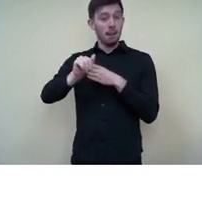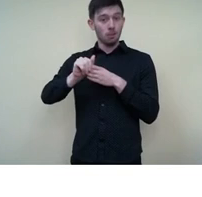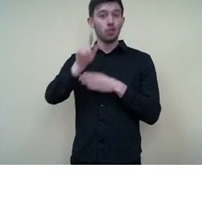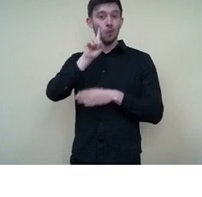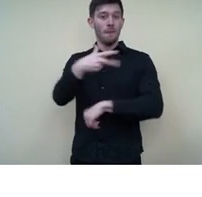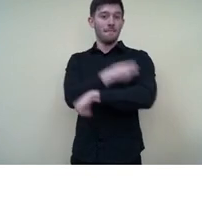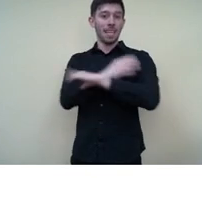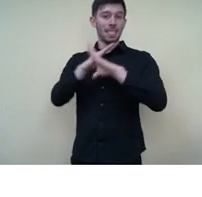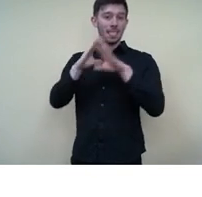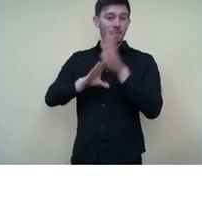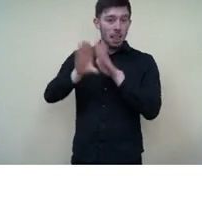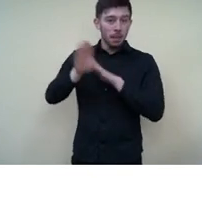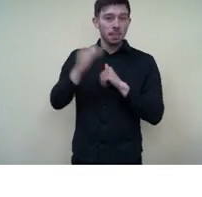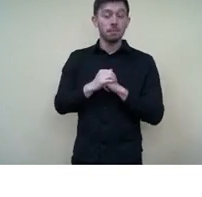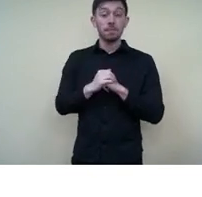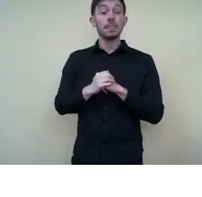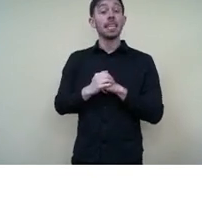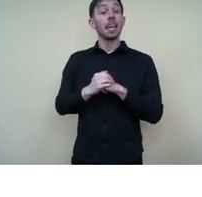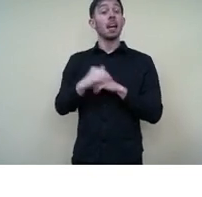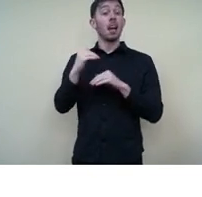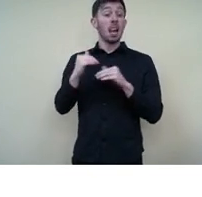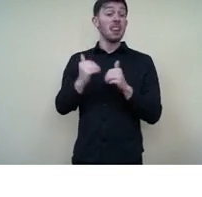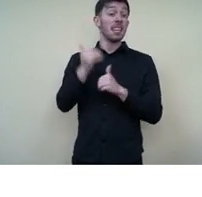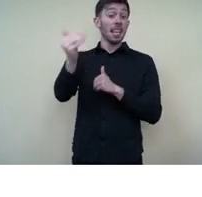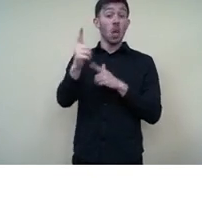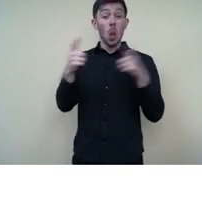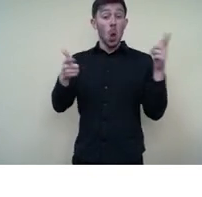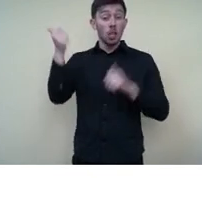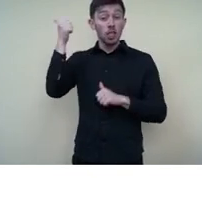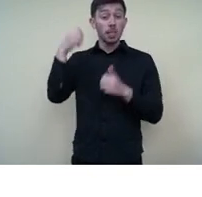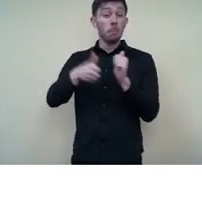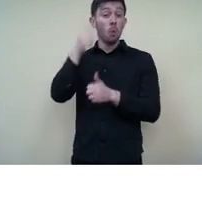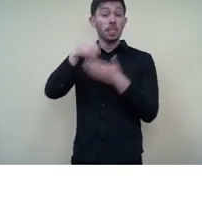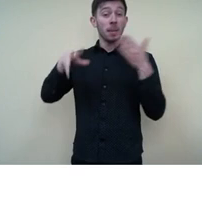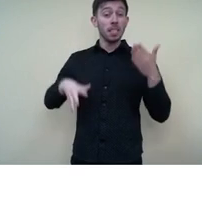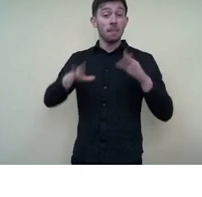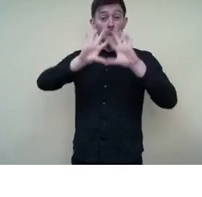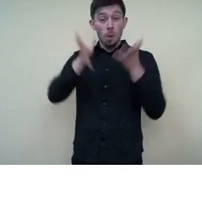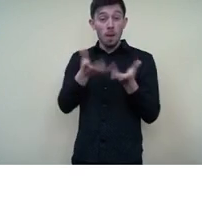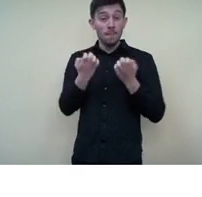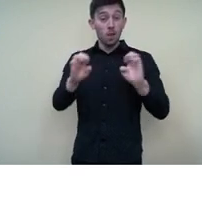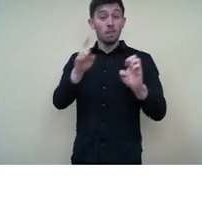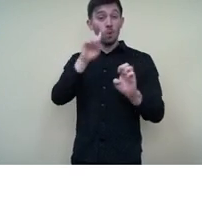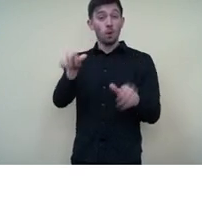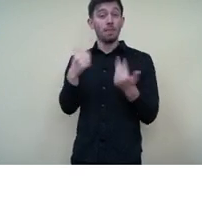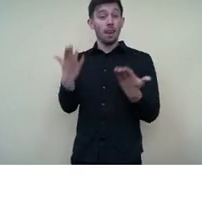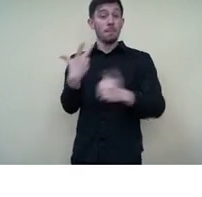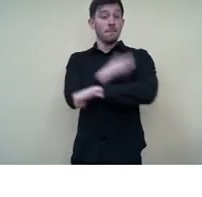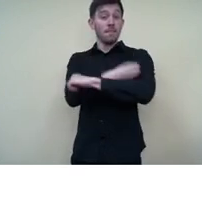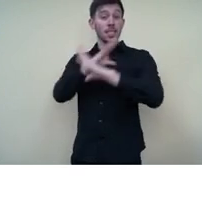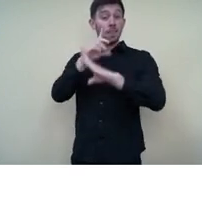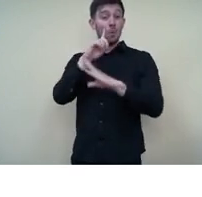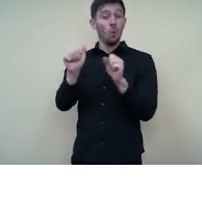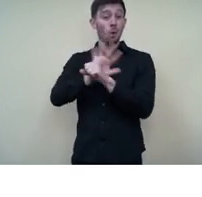in perspective, the next largest or most expensive global effort to develop a COVID-19 vaccine